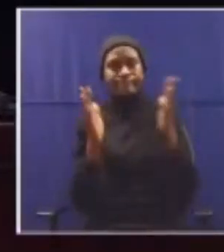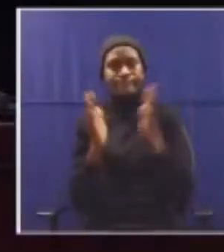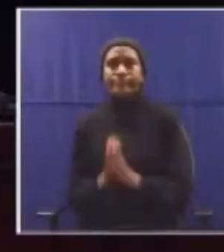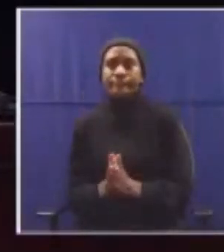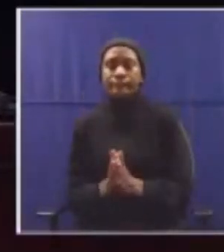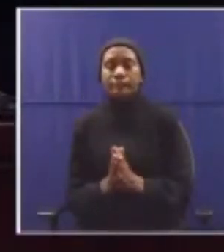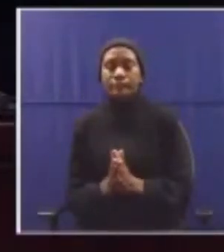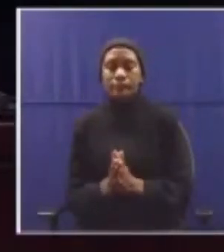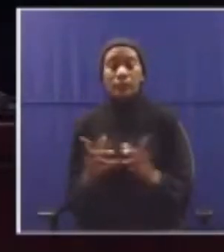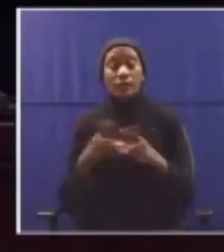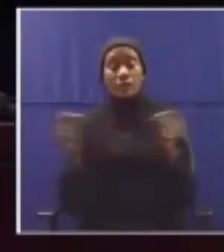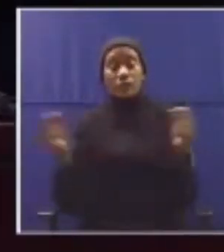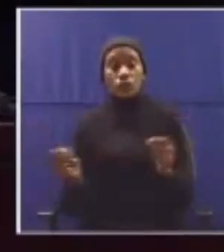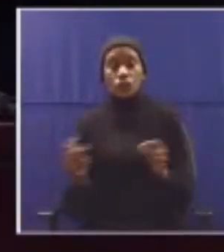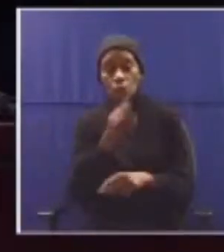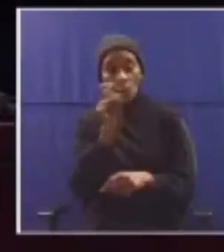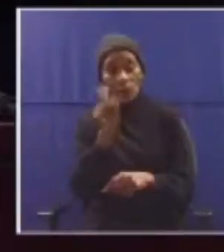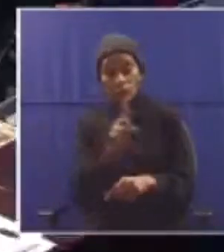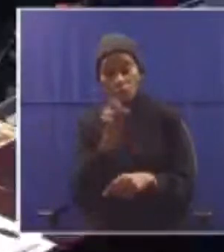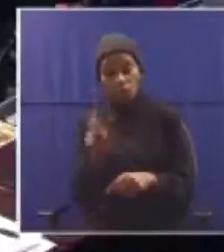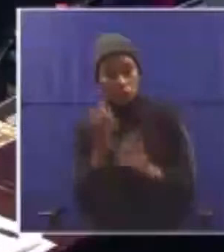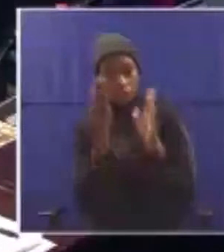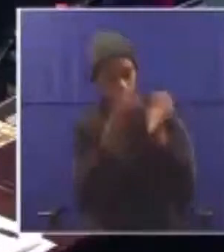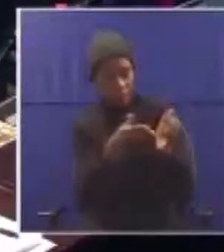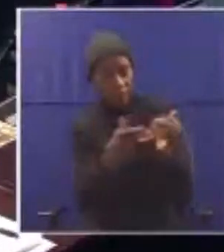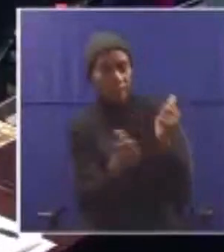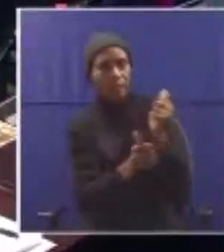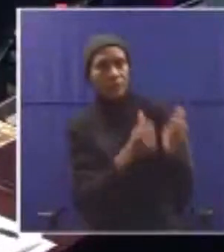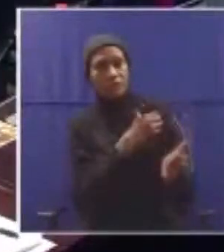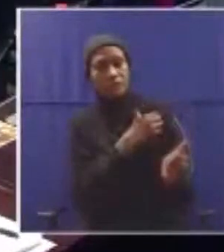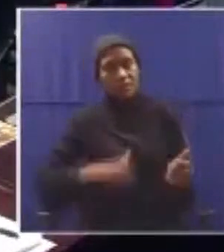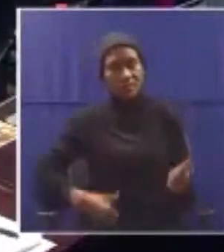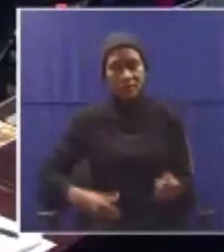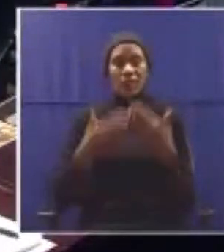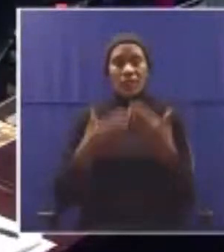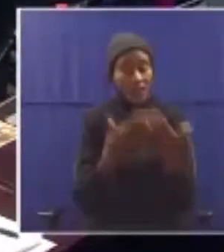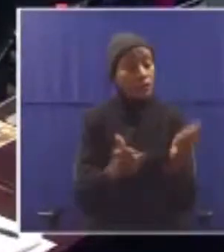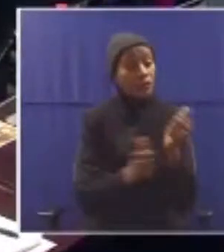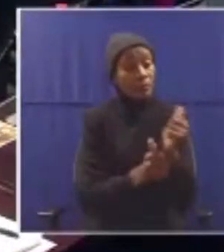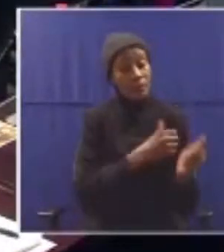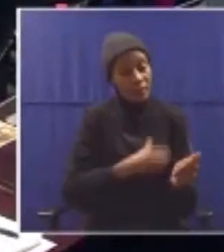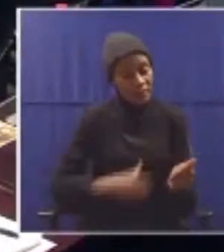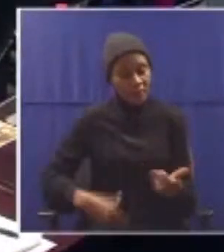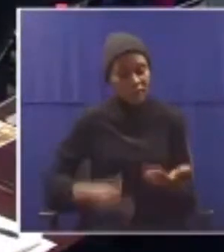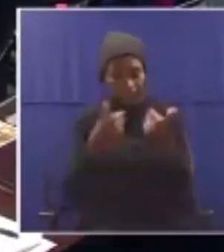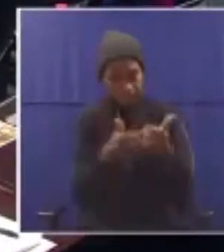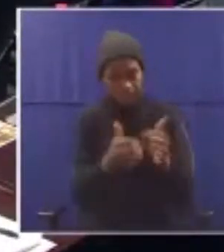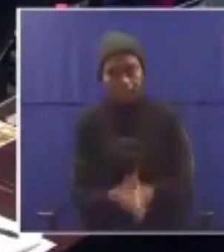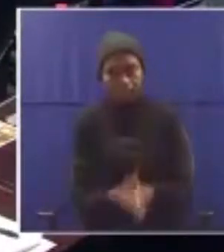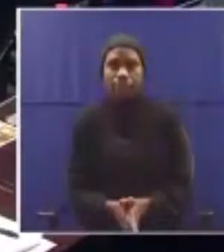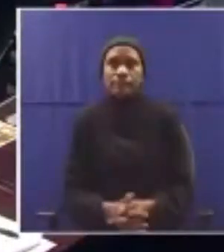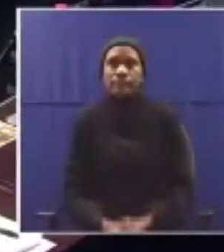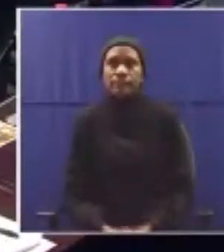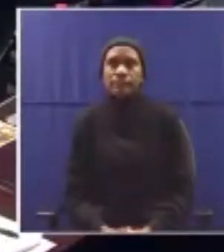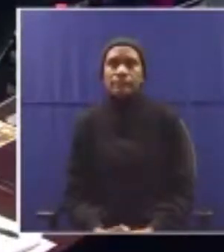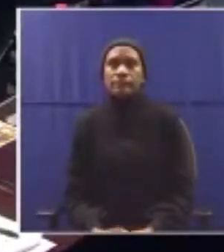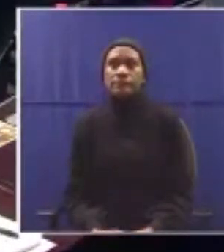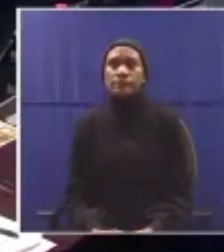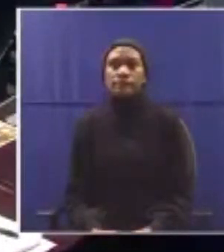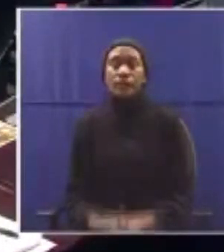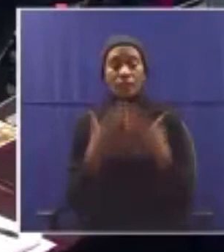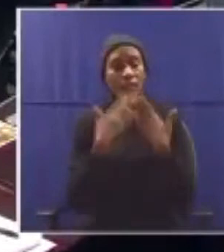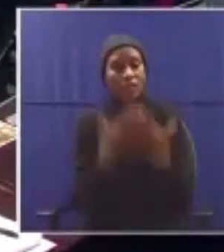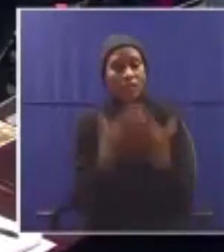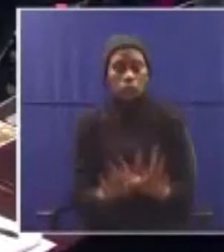Honorable members, that concludes questions to the Deputy President. I thank the Honorable Deputy President. Thank you very much, Chairperson. Thank